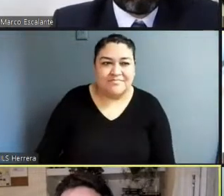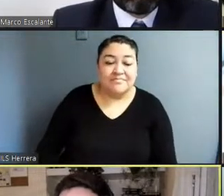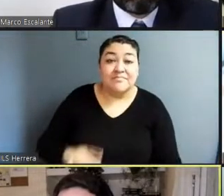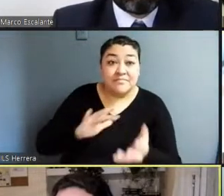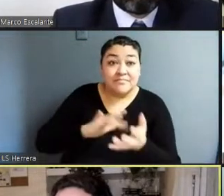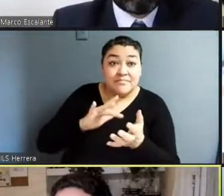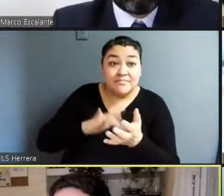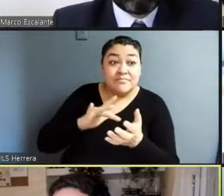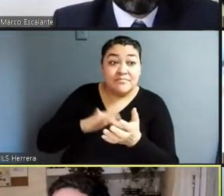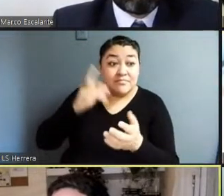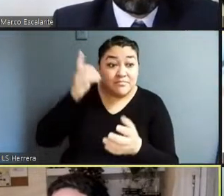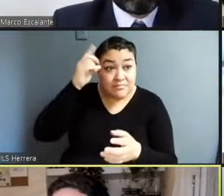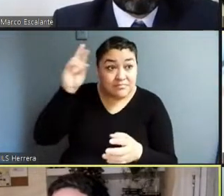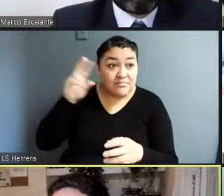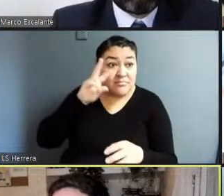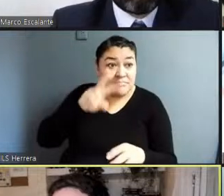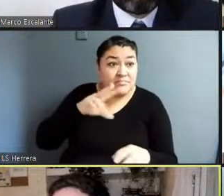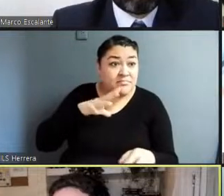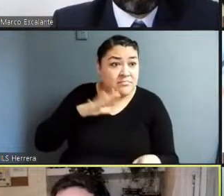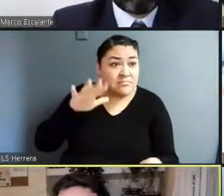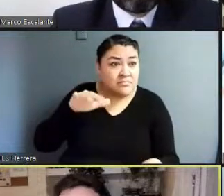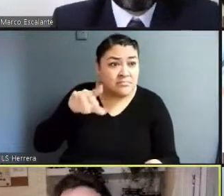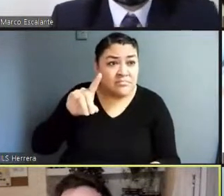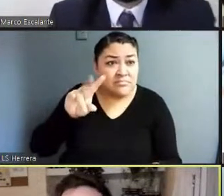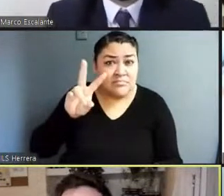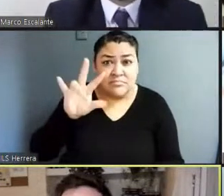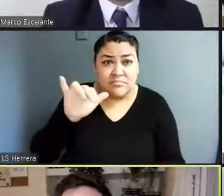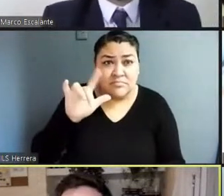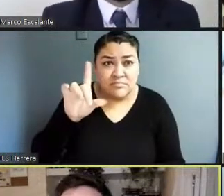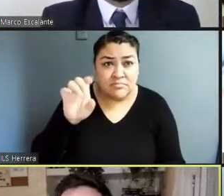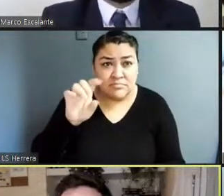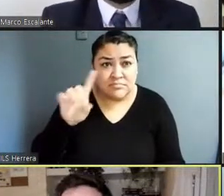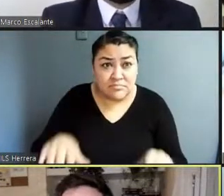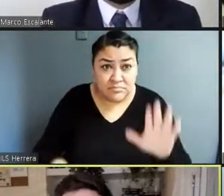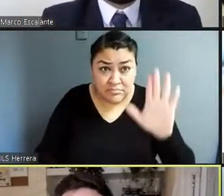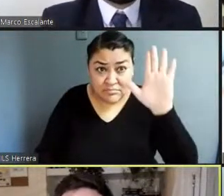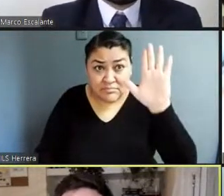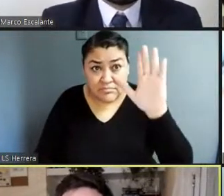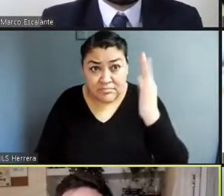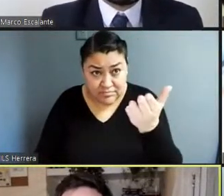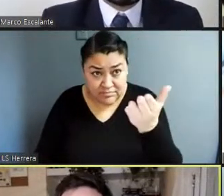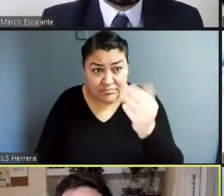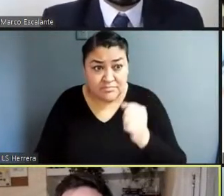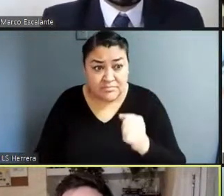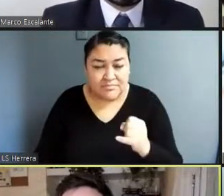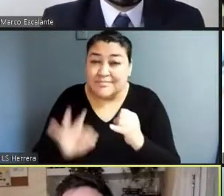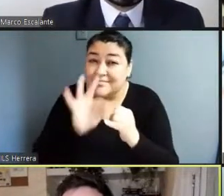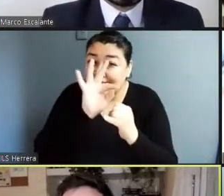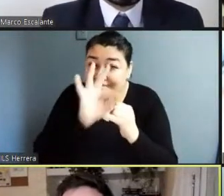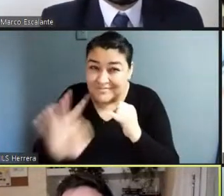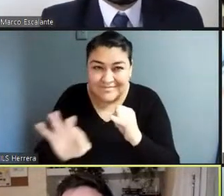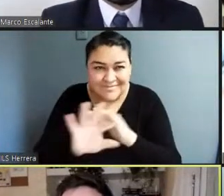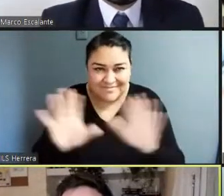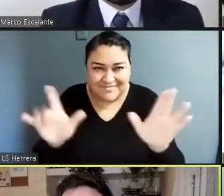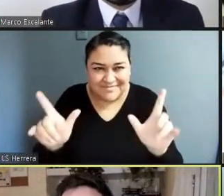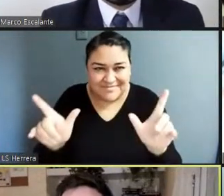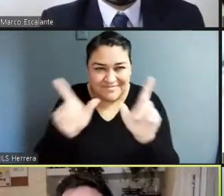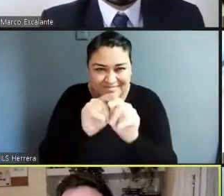been established. Many, many thanks, Dr. Lisbeth Valdez, raise her hands.